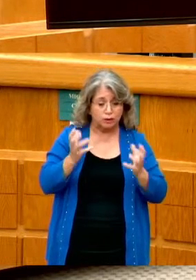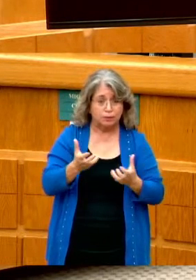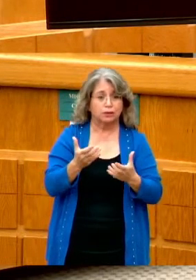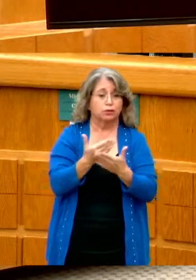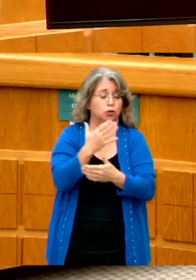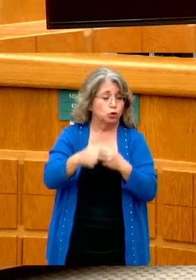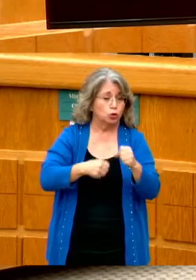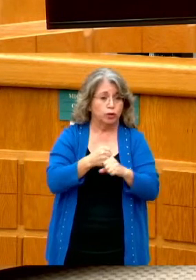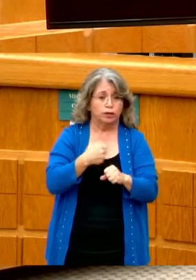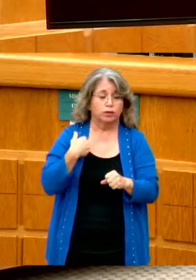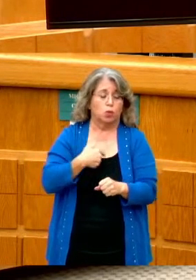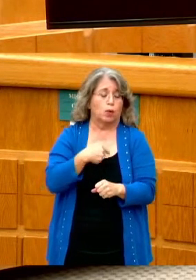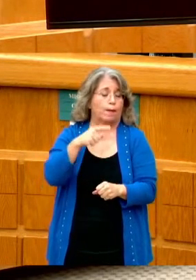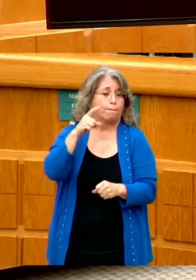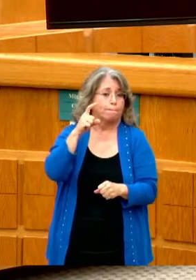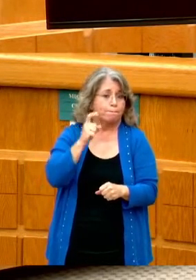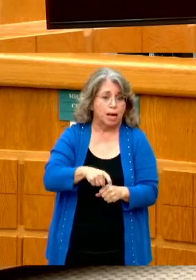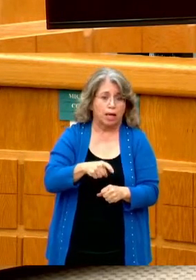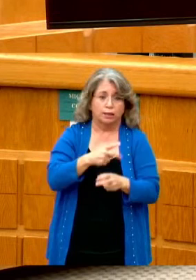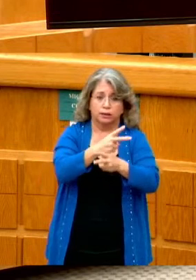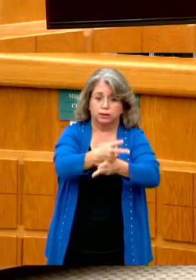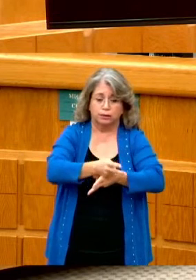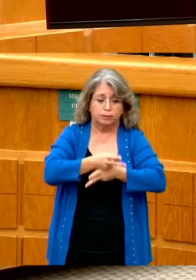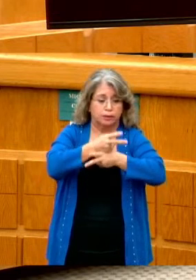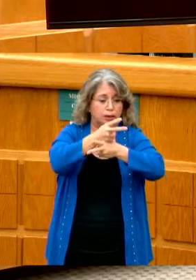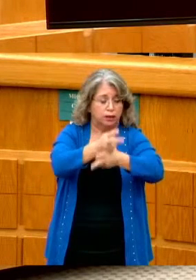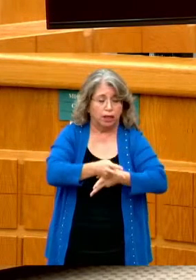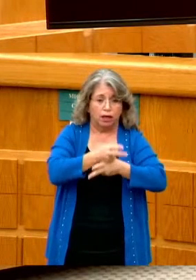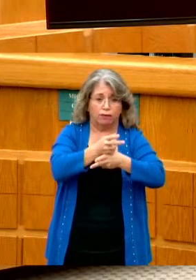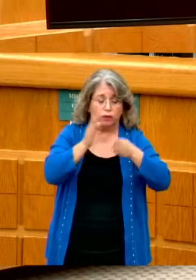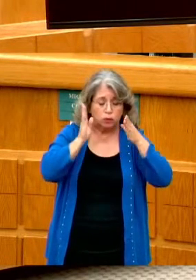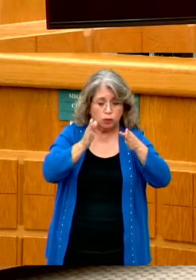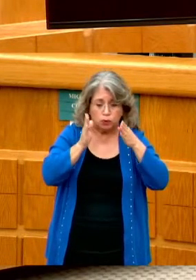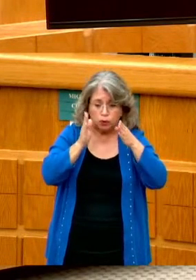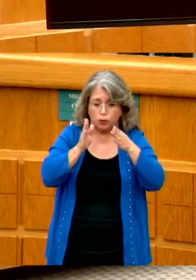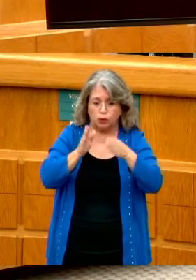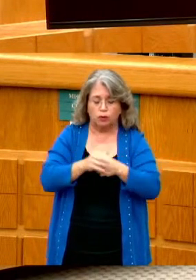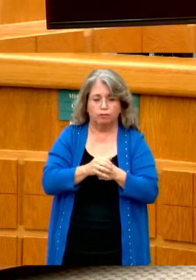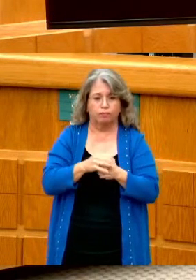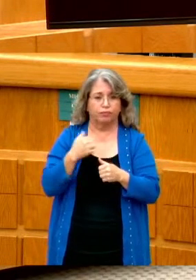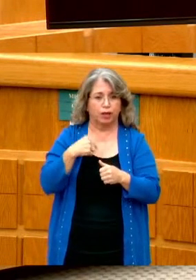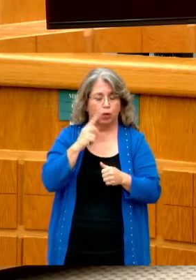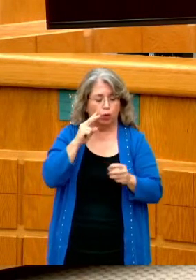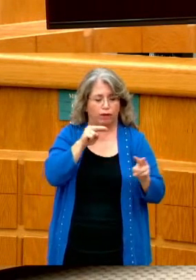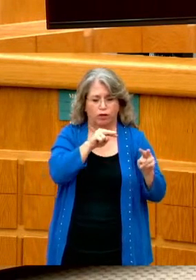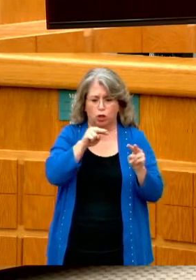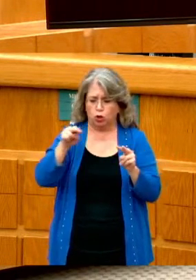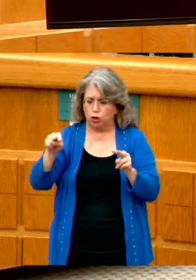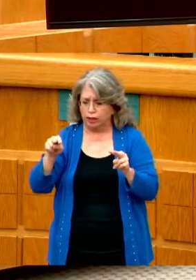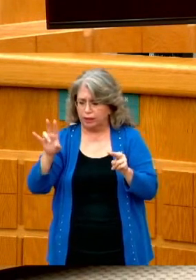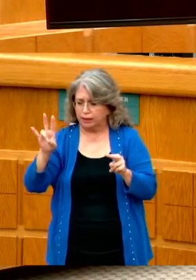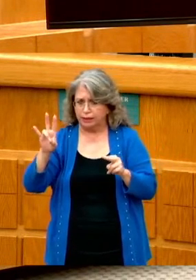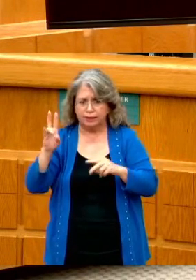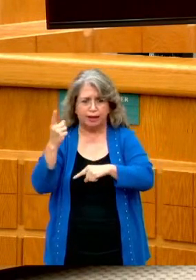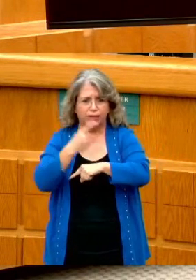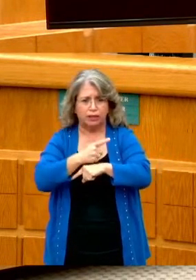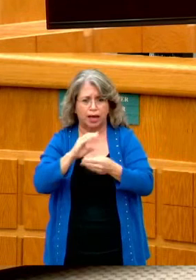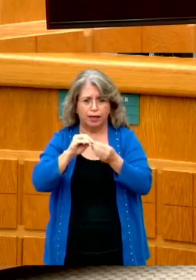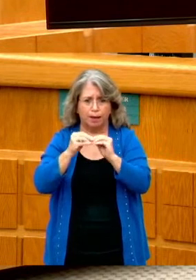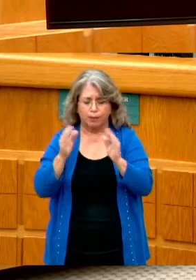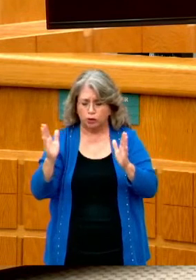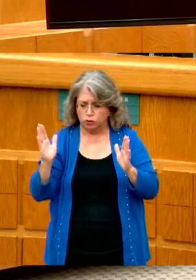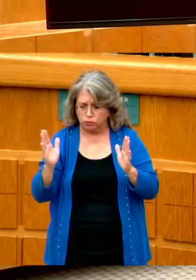extra vigilant. So we're analyzing all this data. We look for trends over 7 days to see if we need to do anything, if we have to take